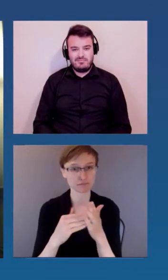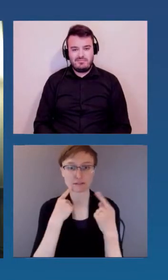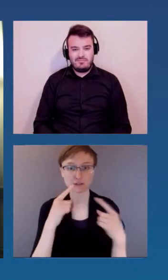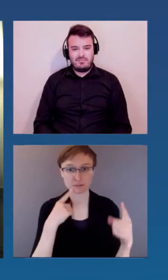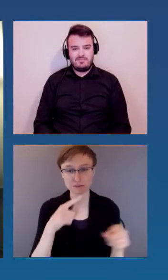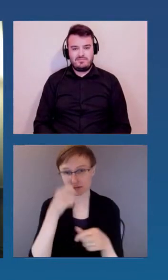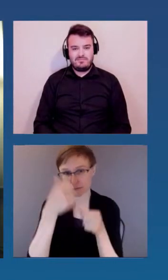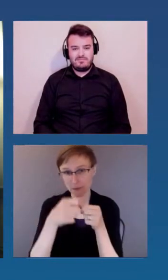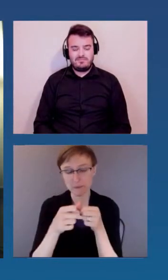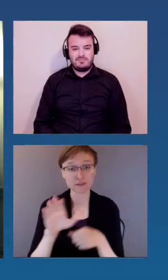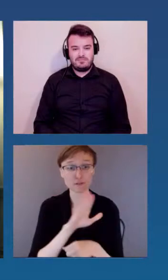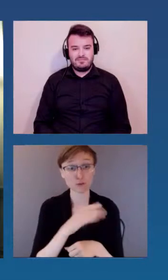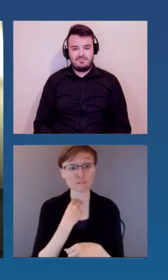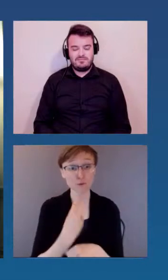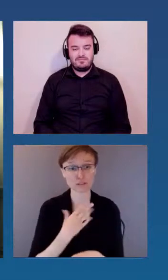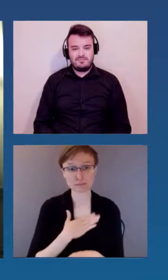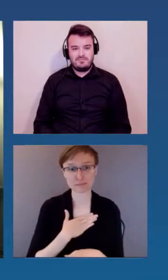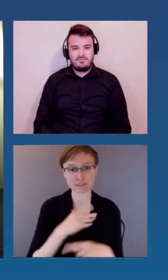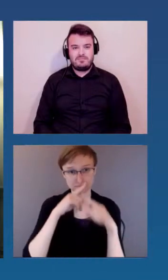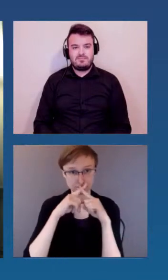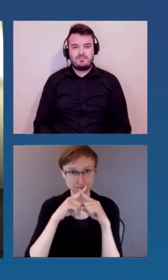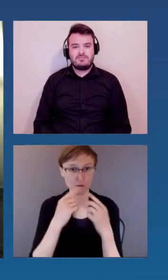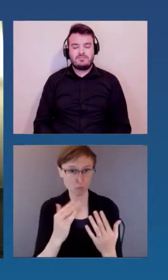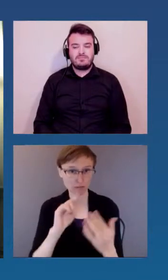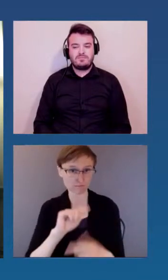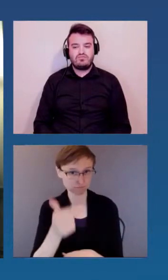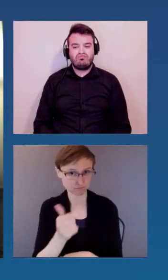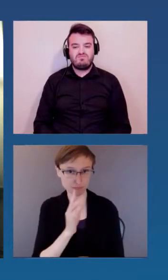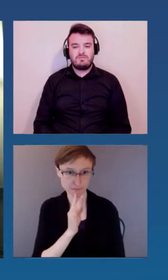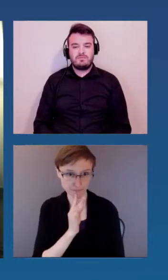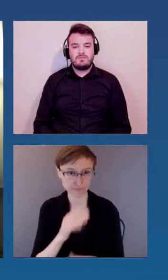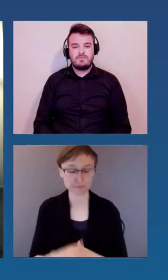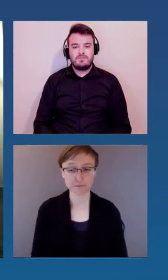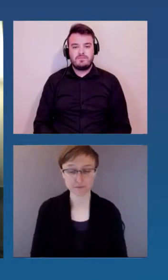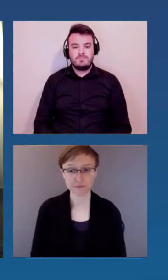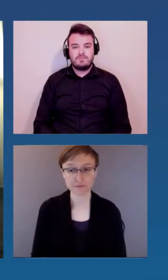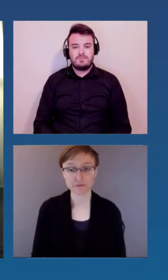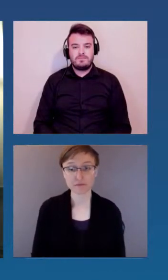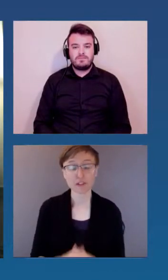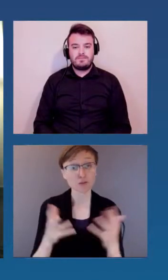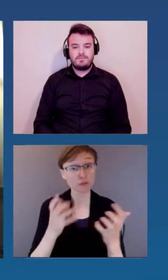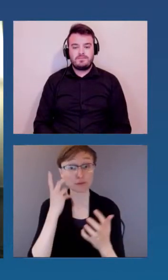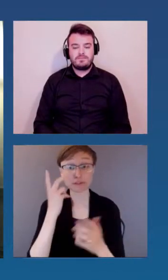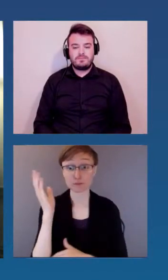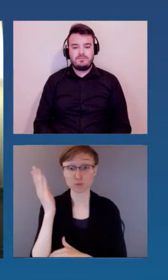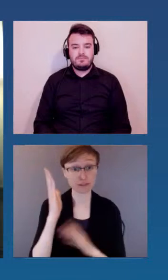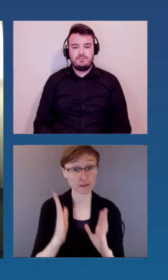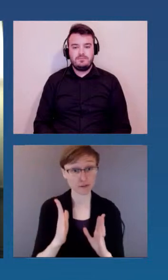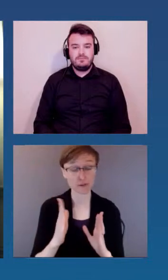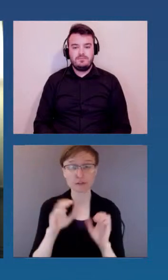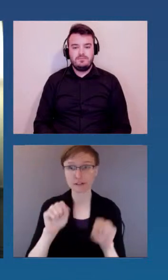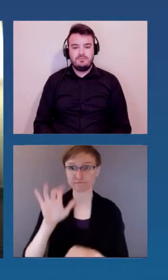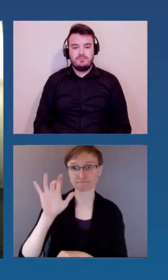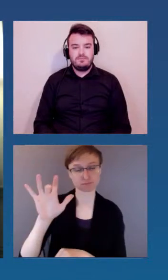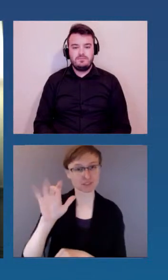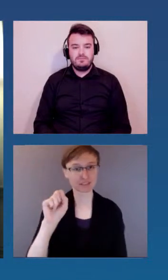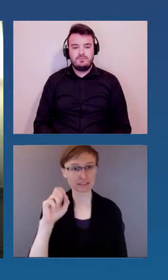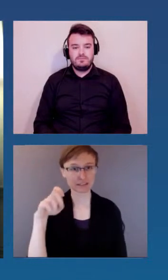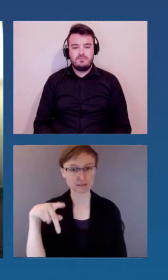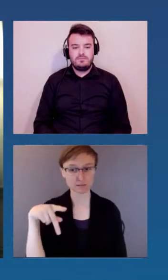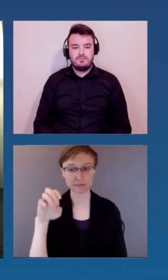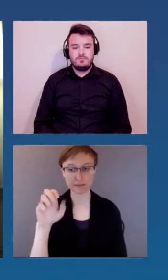your microphone on mute until I invite you to speak or to ask your question. To view who is speaking on Zoom, please put your view on speaker view instead